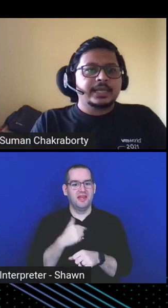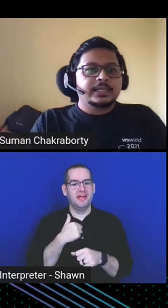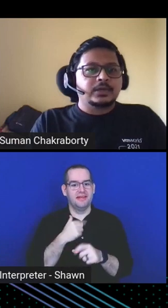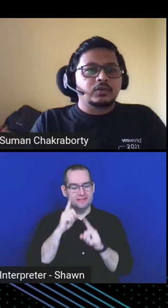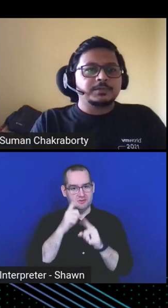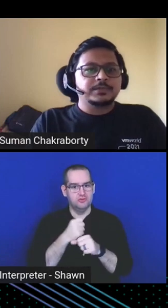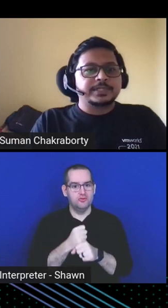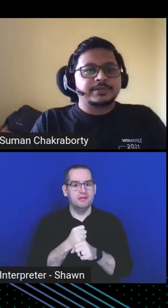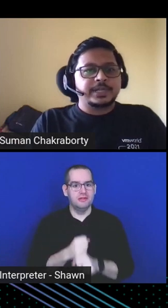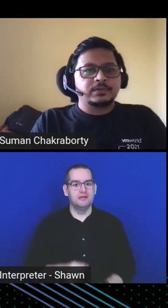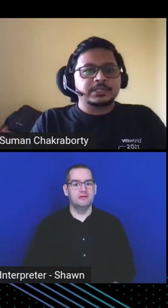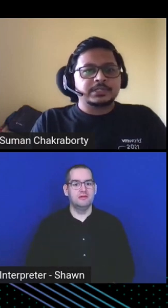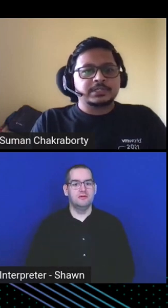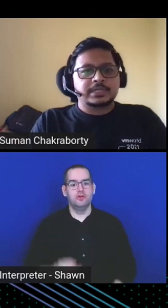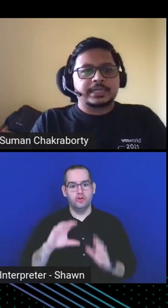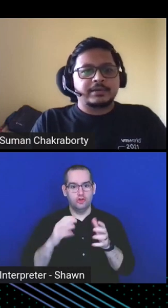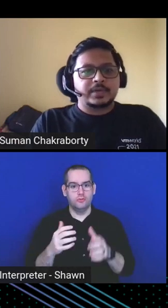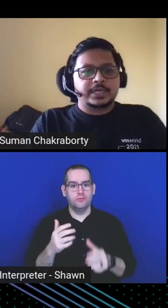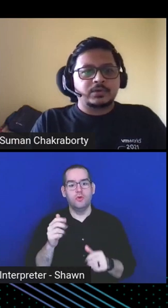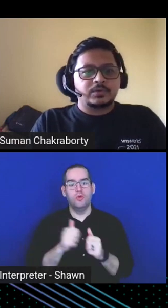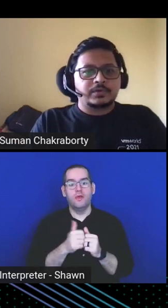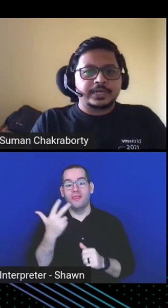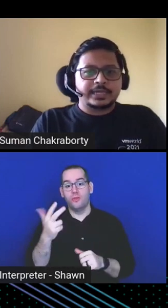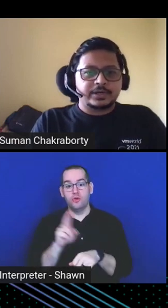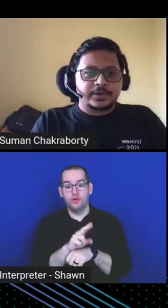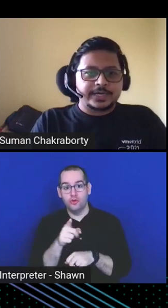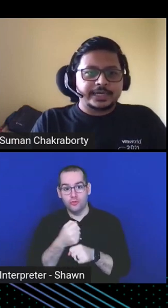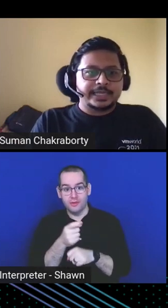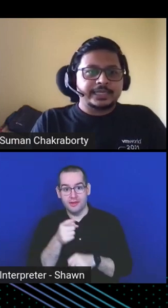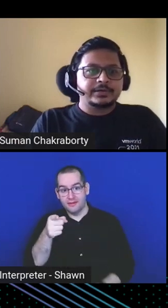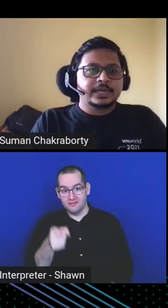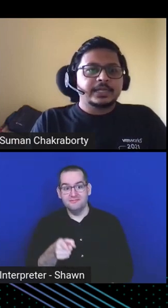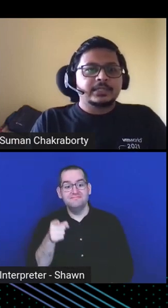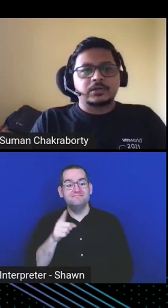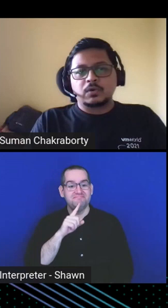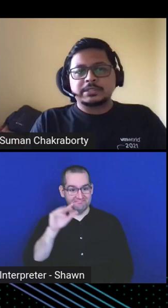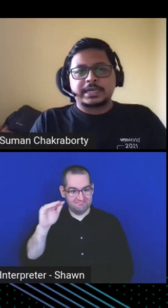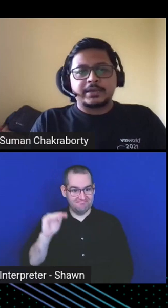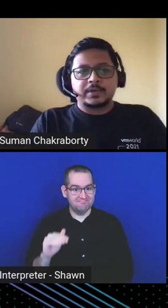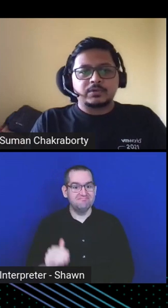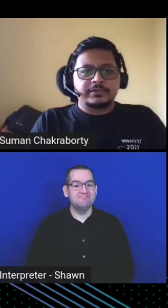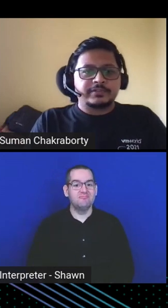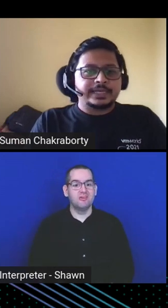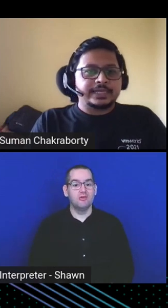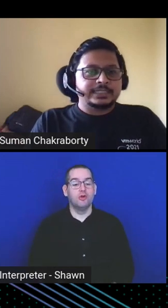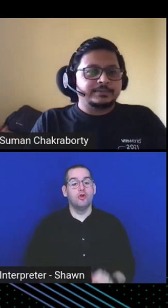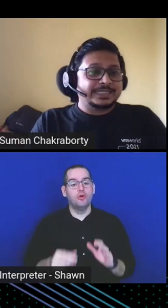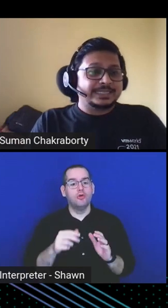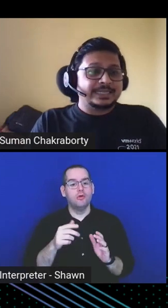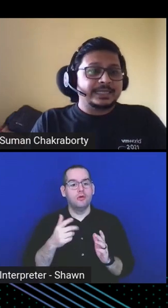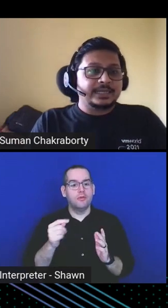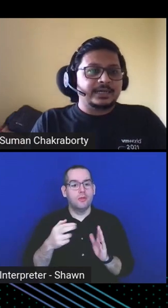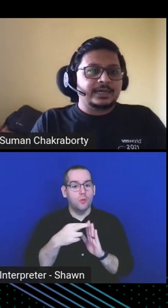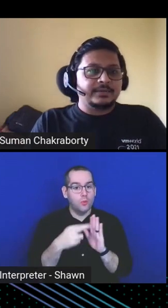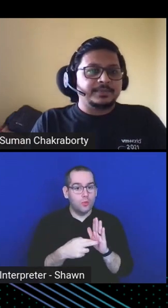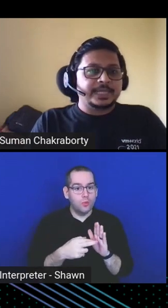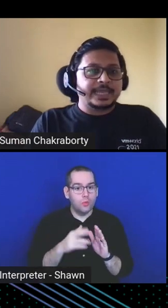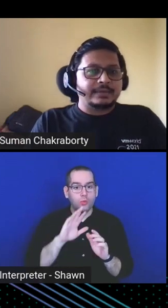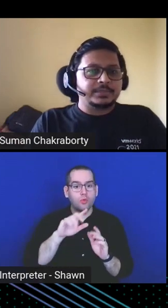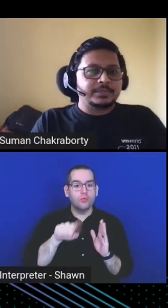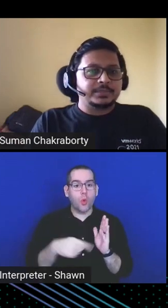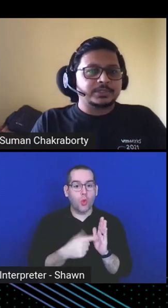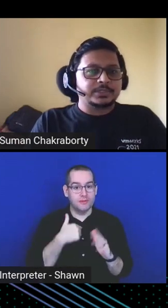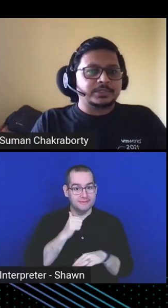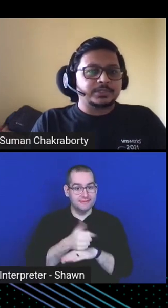create, the groups with 3 users that I wanted to create. They are created here. The roles that I want to define is basically